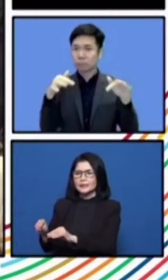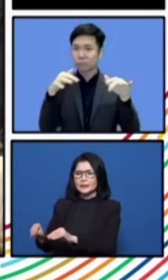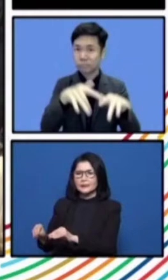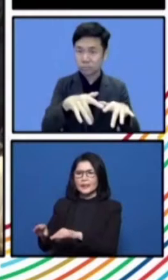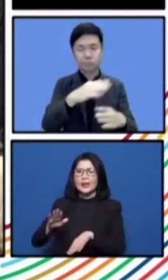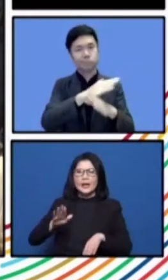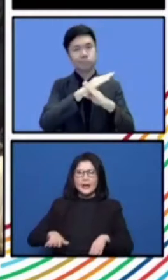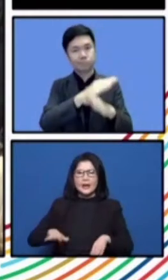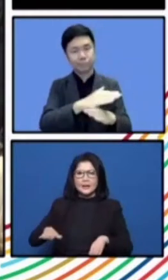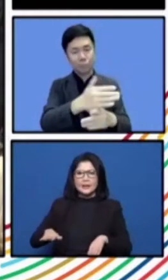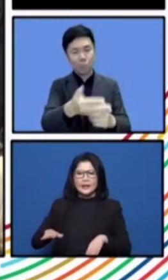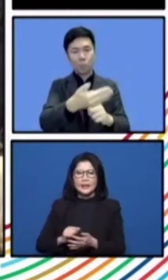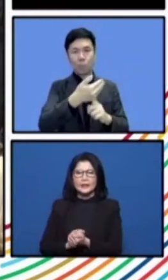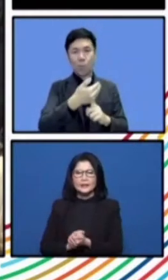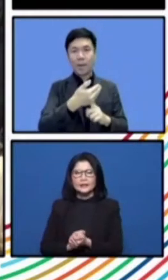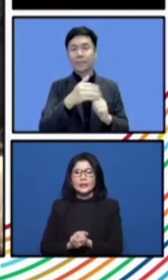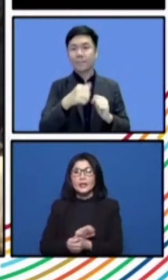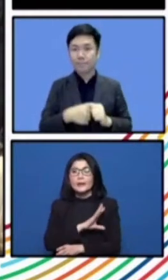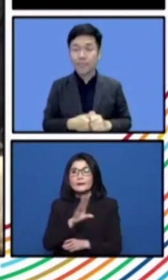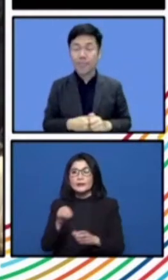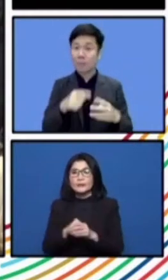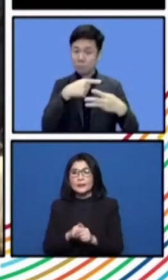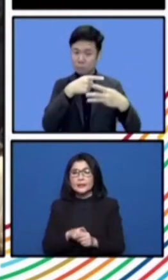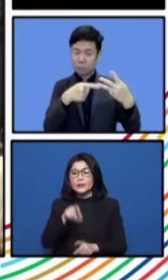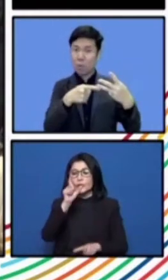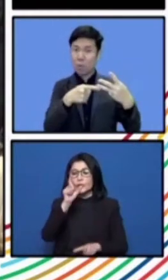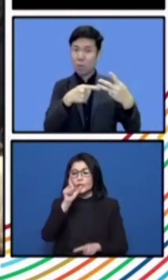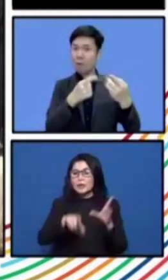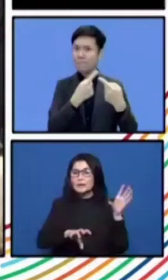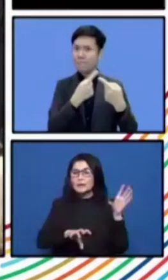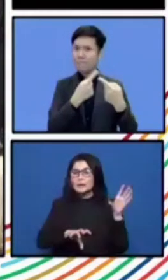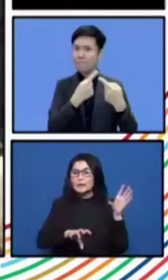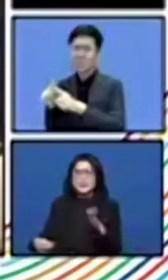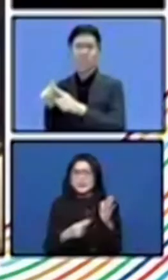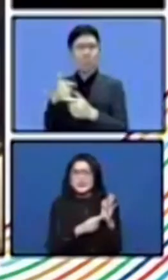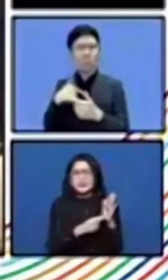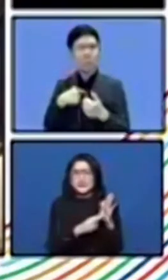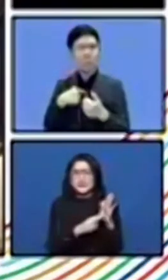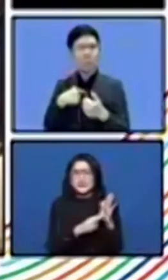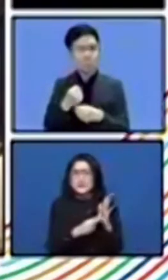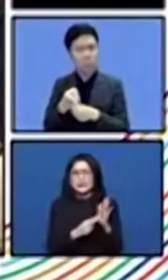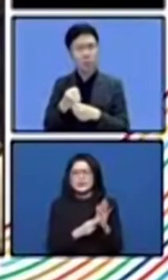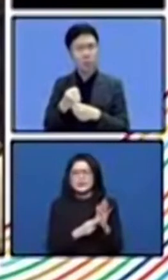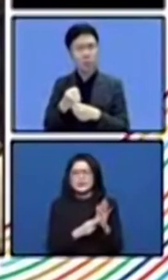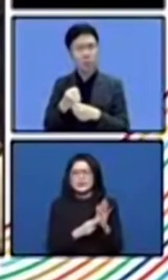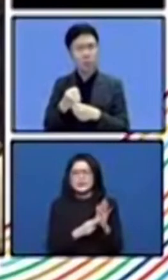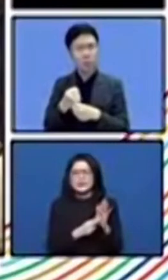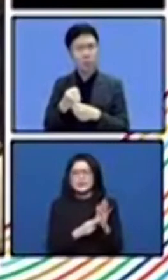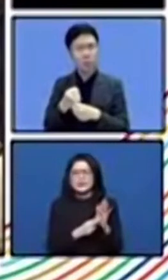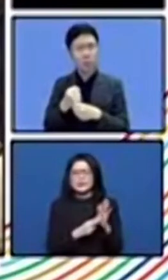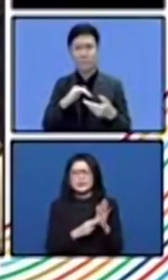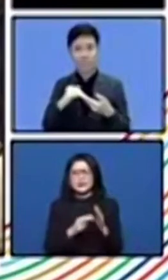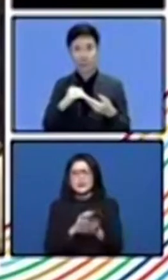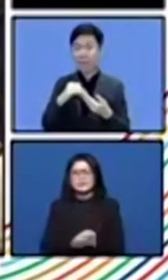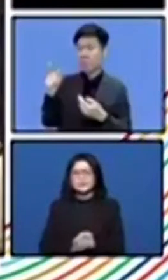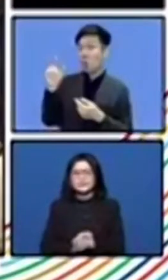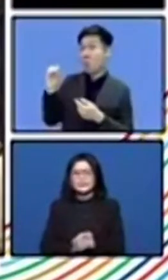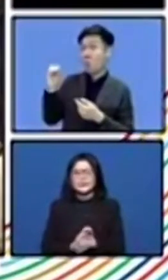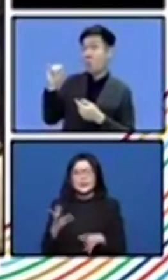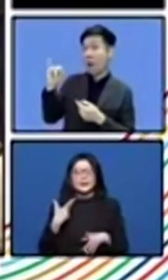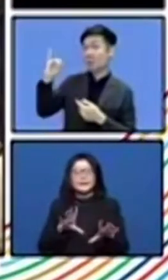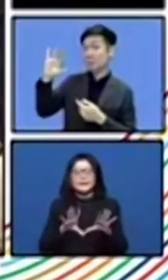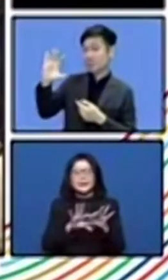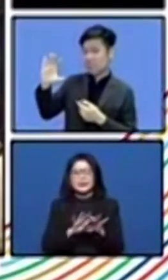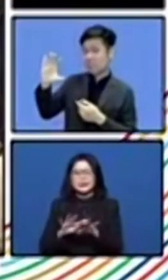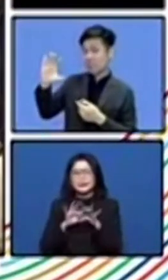experiences in our country in the field of disability organization of Islamic cooperation member countries I believe